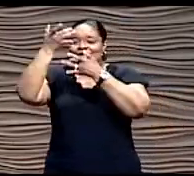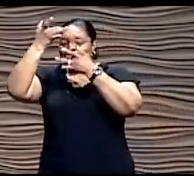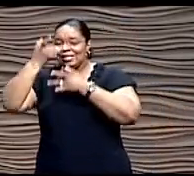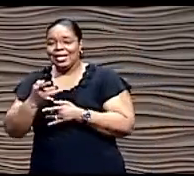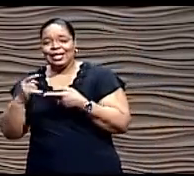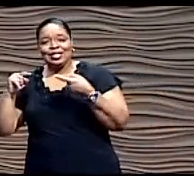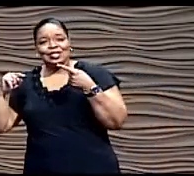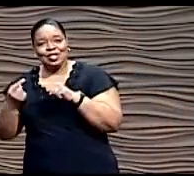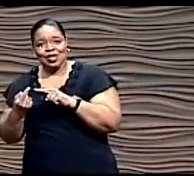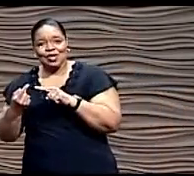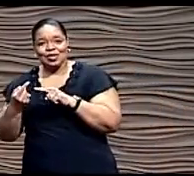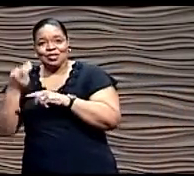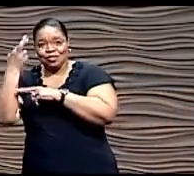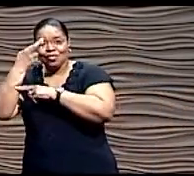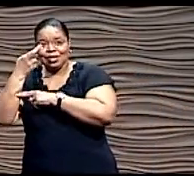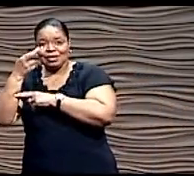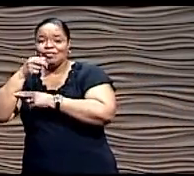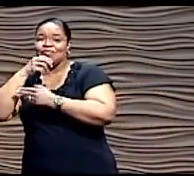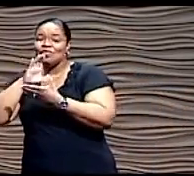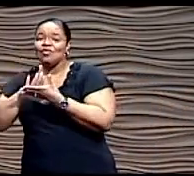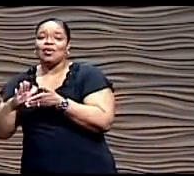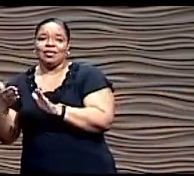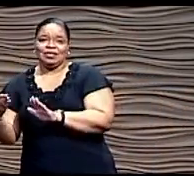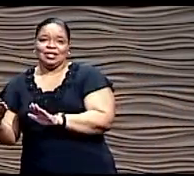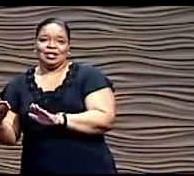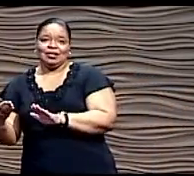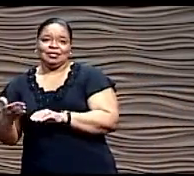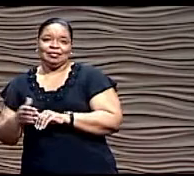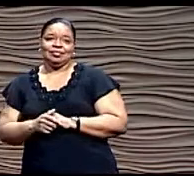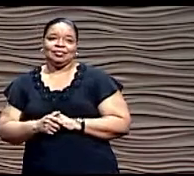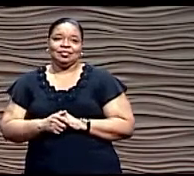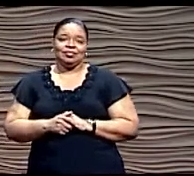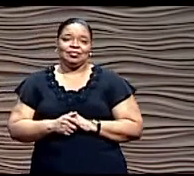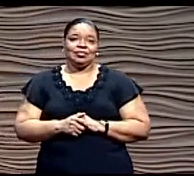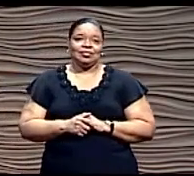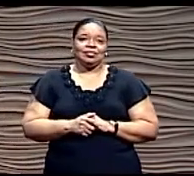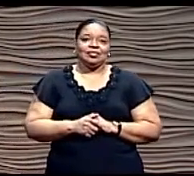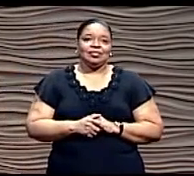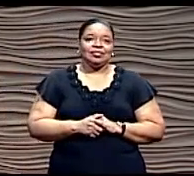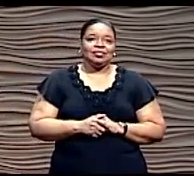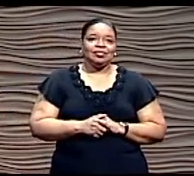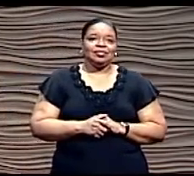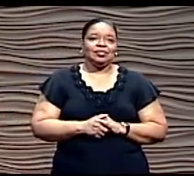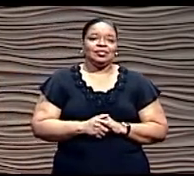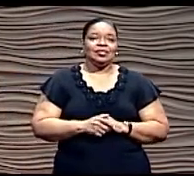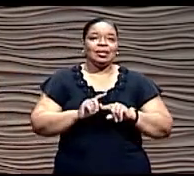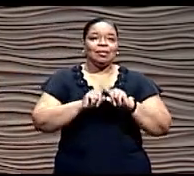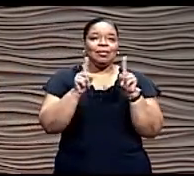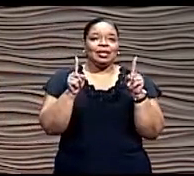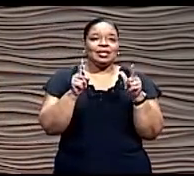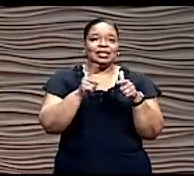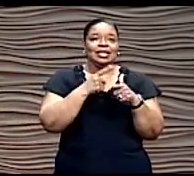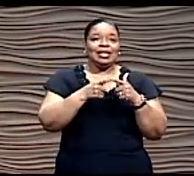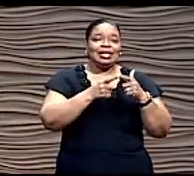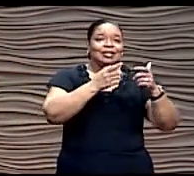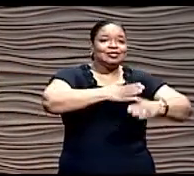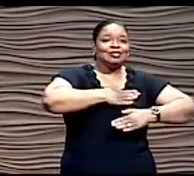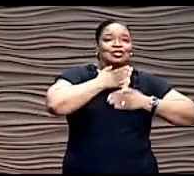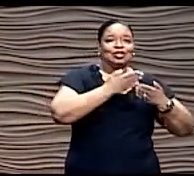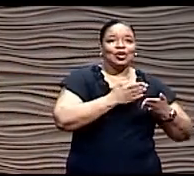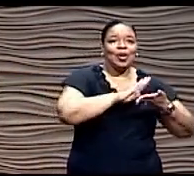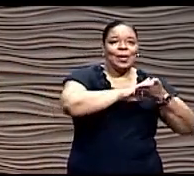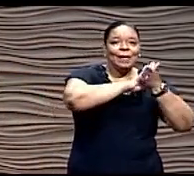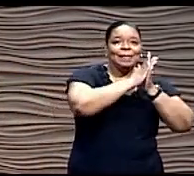and sadness on the other hand of the loss of Nettie. But then joy would turn